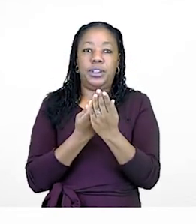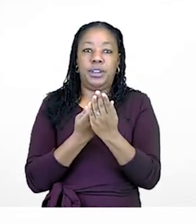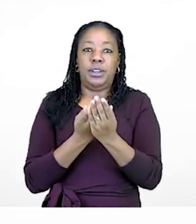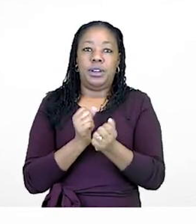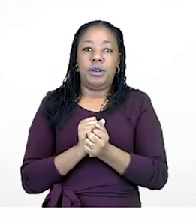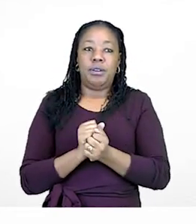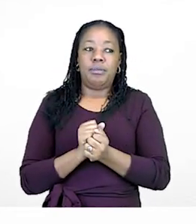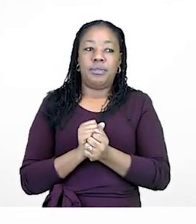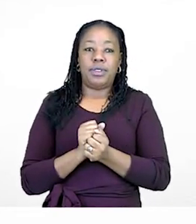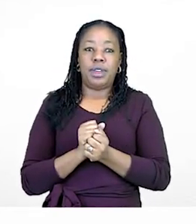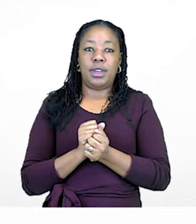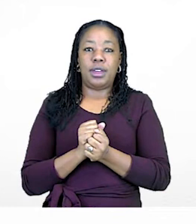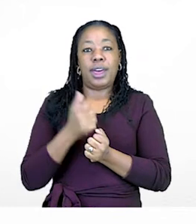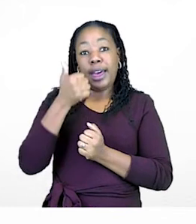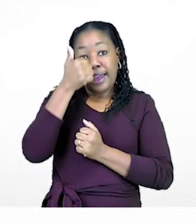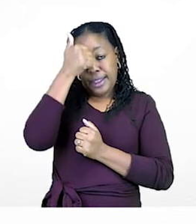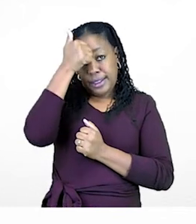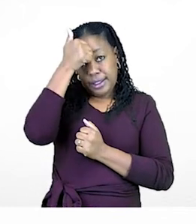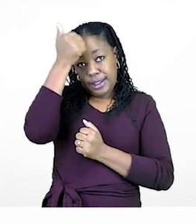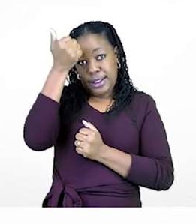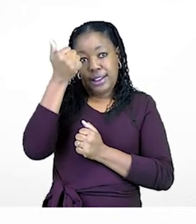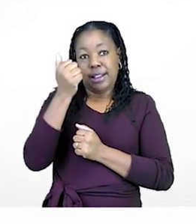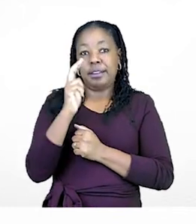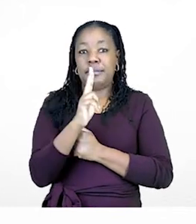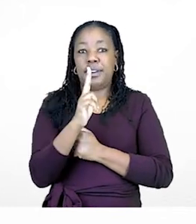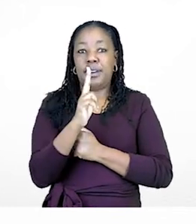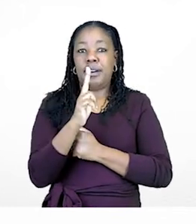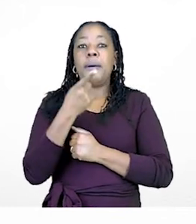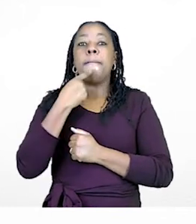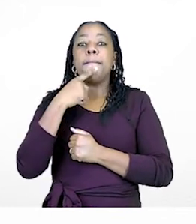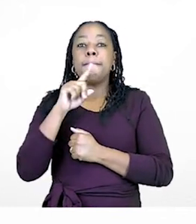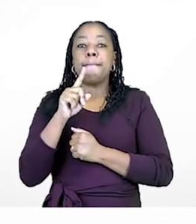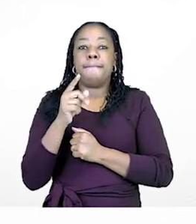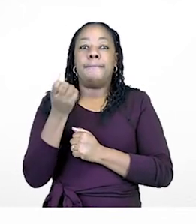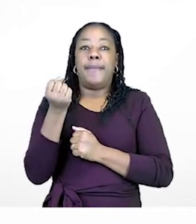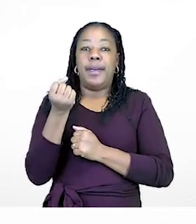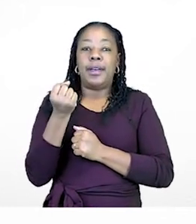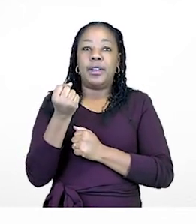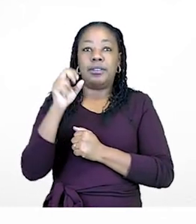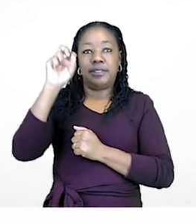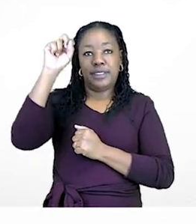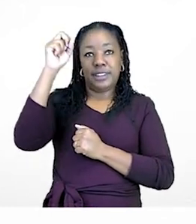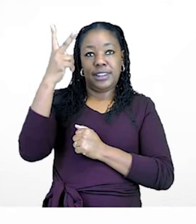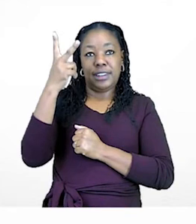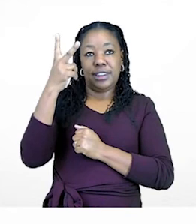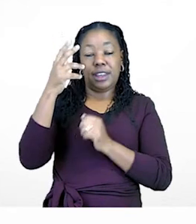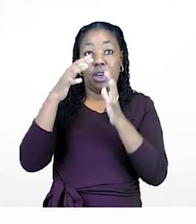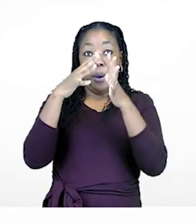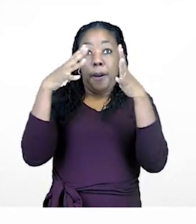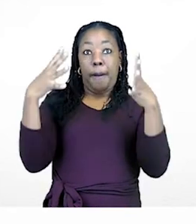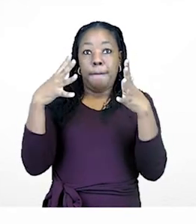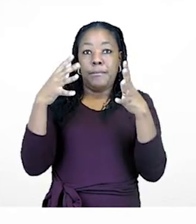a big star. I want you to point to the big star there. Well done! That is the